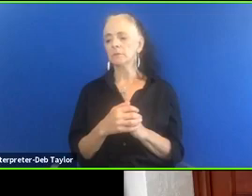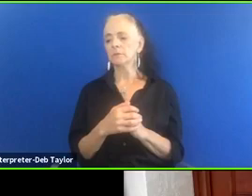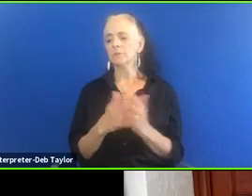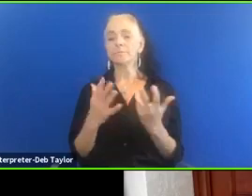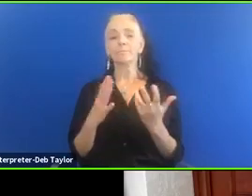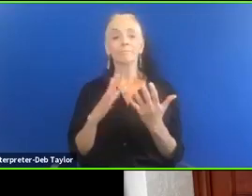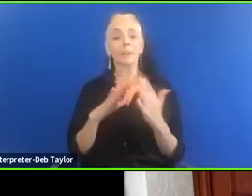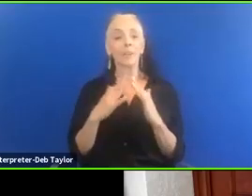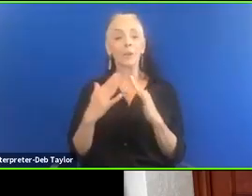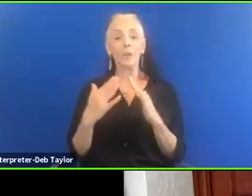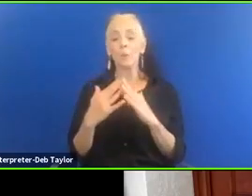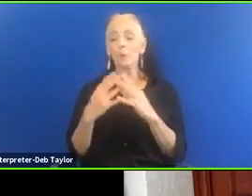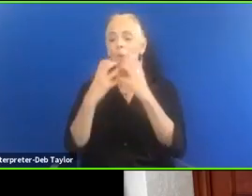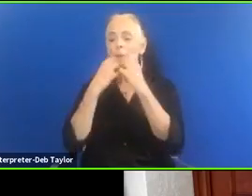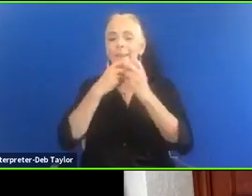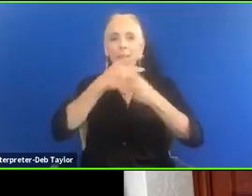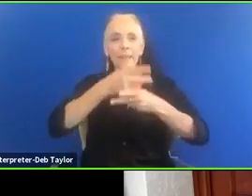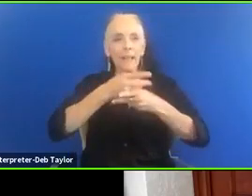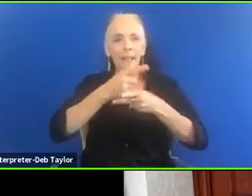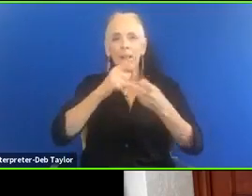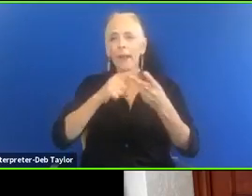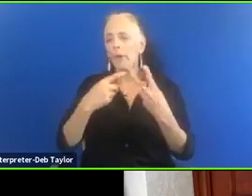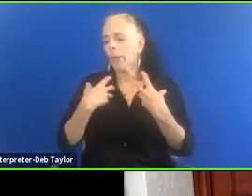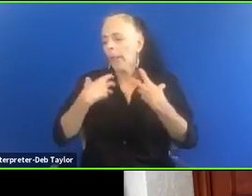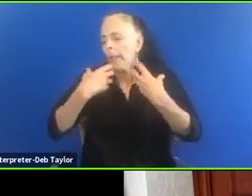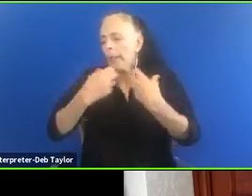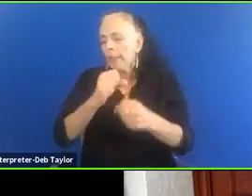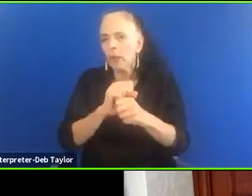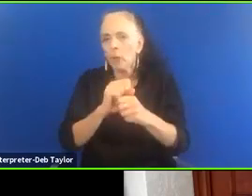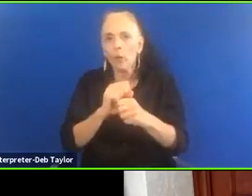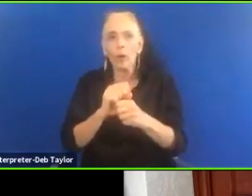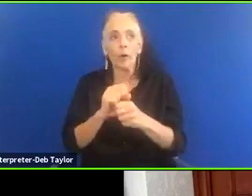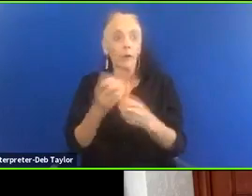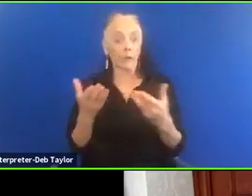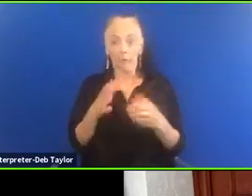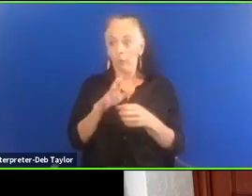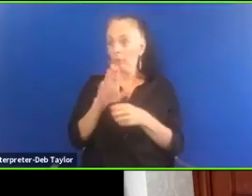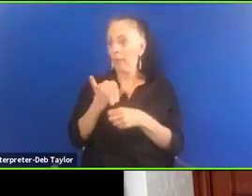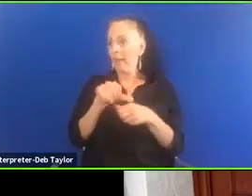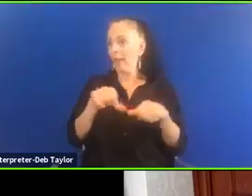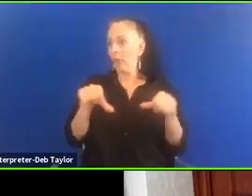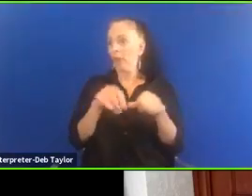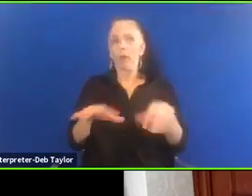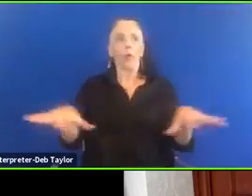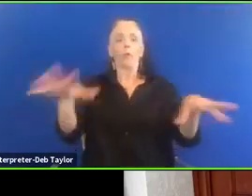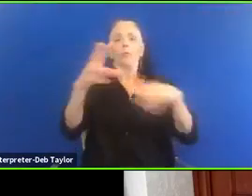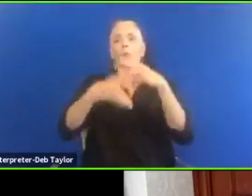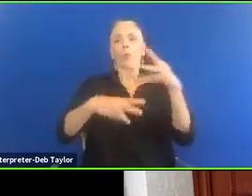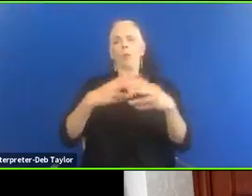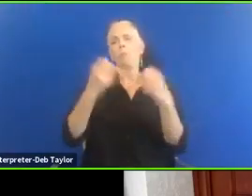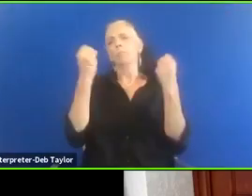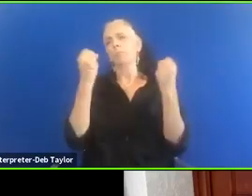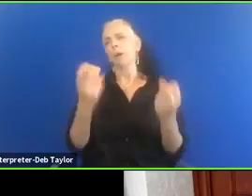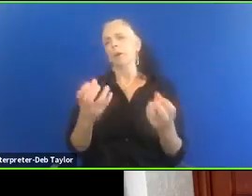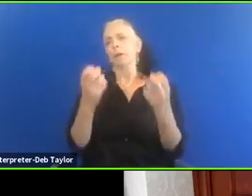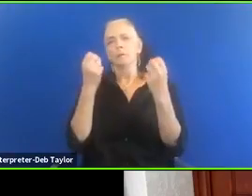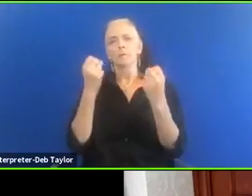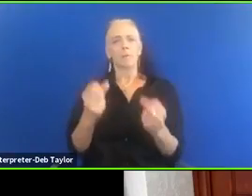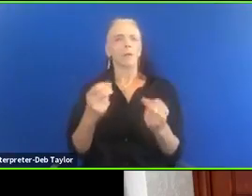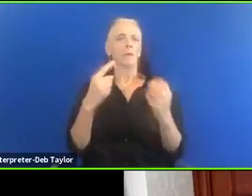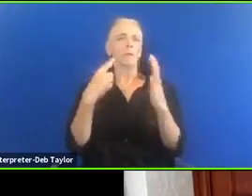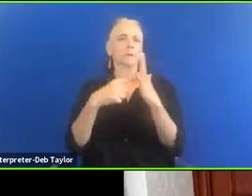community care and healing work here in the Bay and around the world that just speak